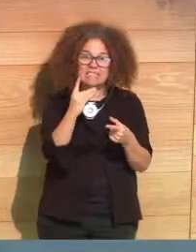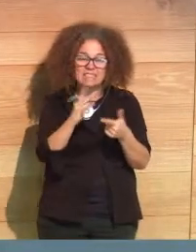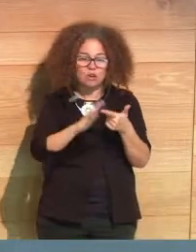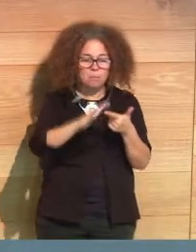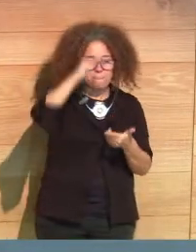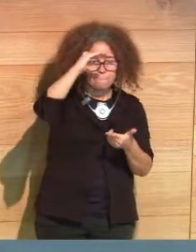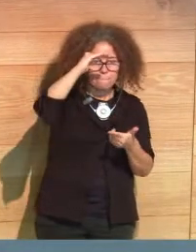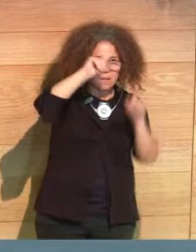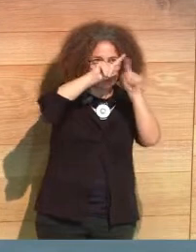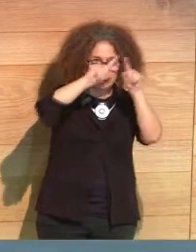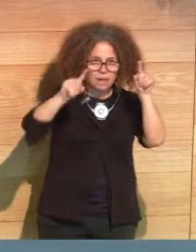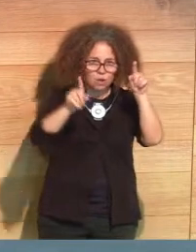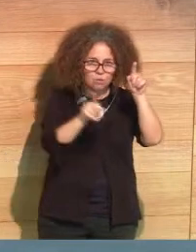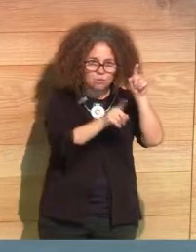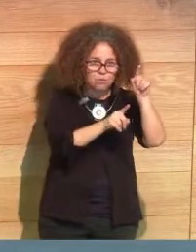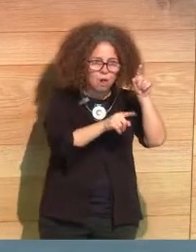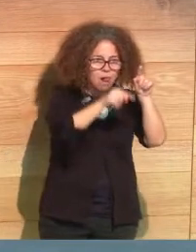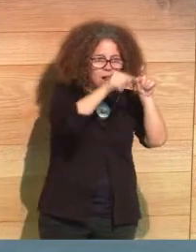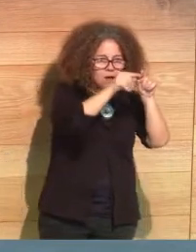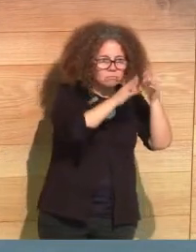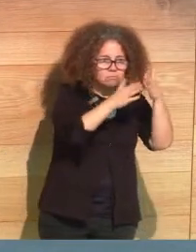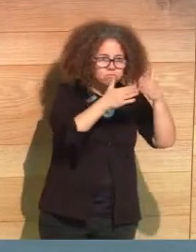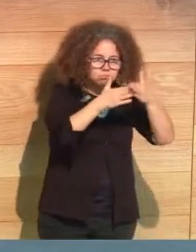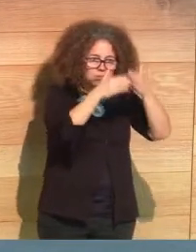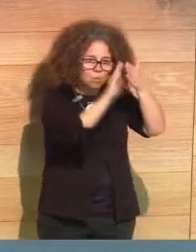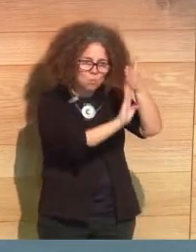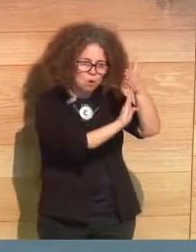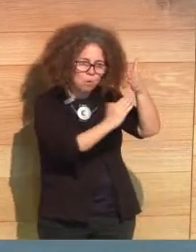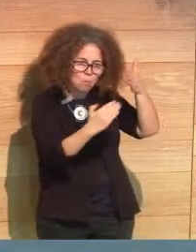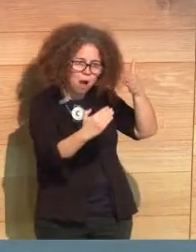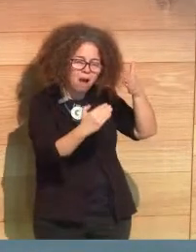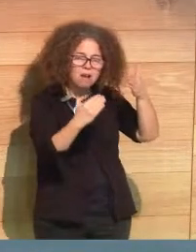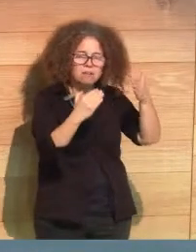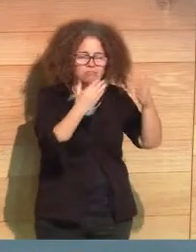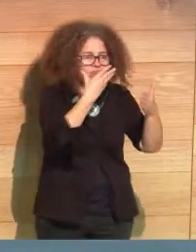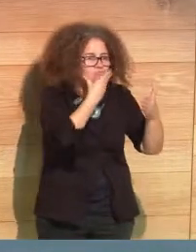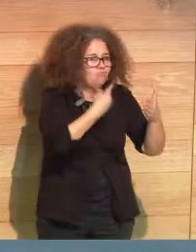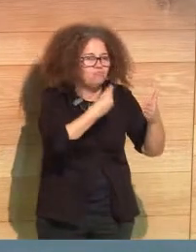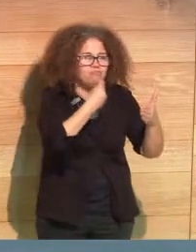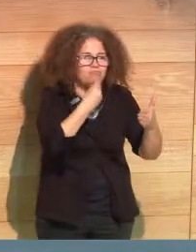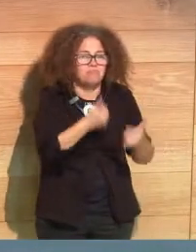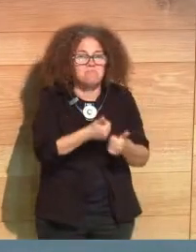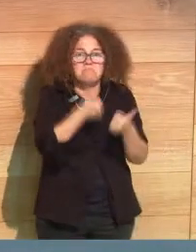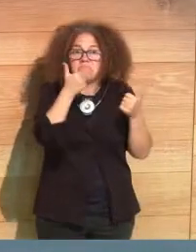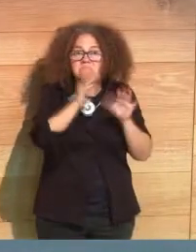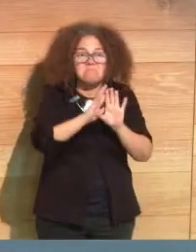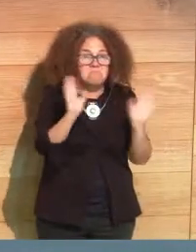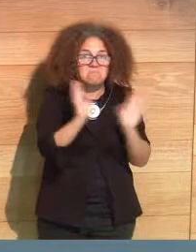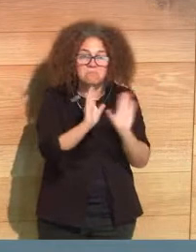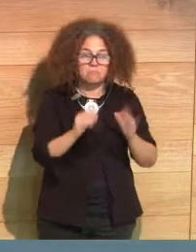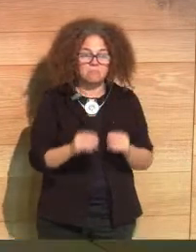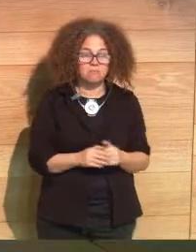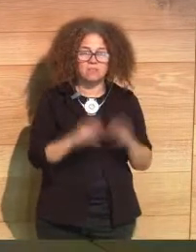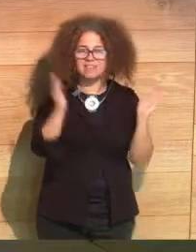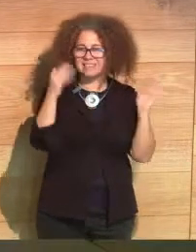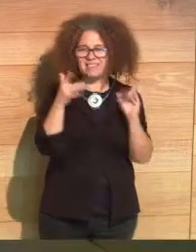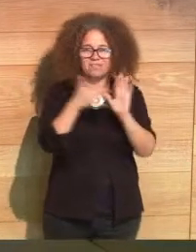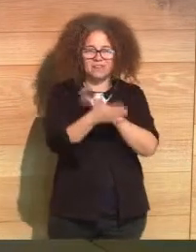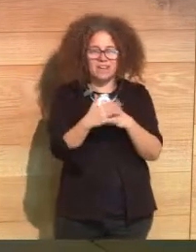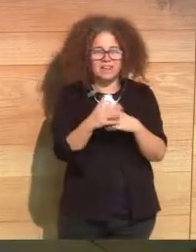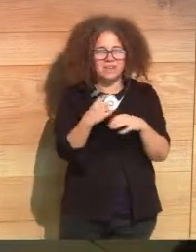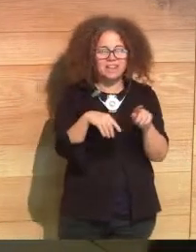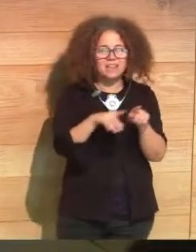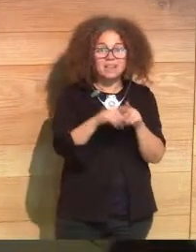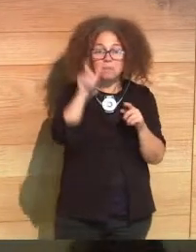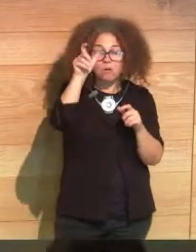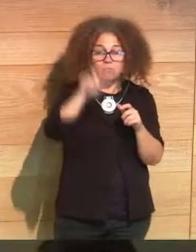analog you can find. There's really not much technology and projectors and video projectors, I mean. But